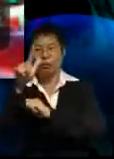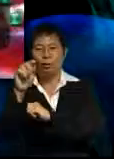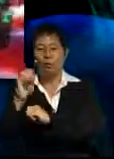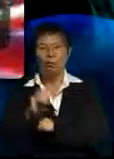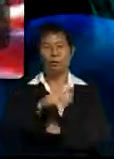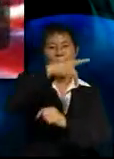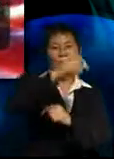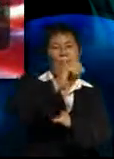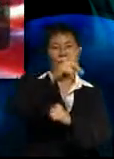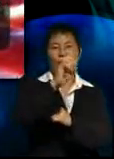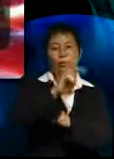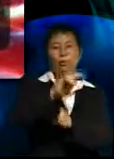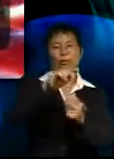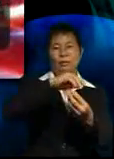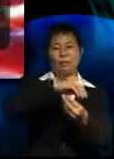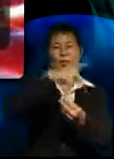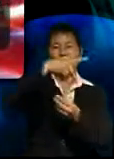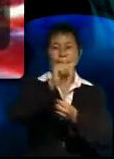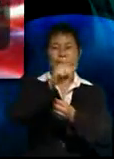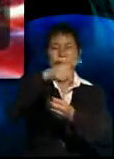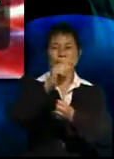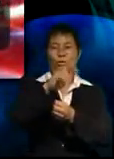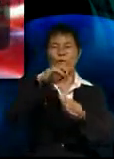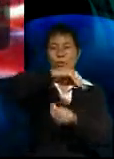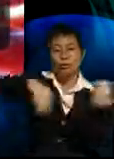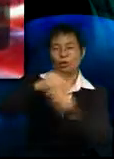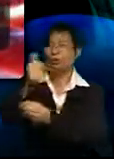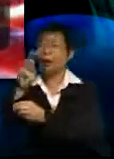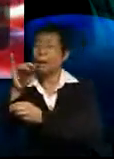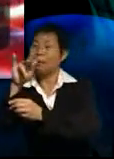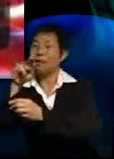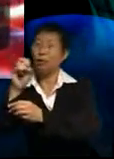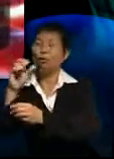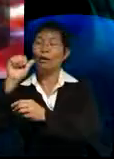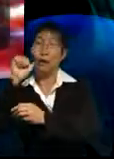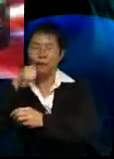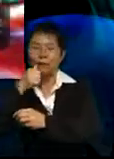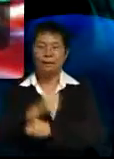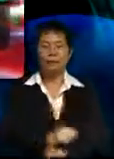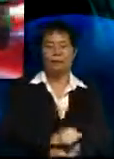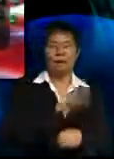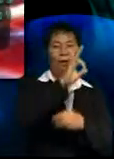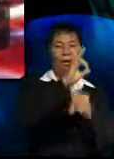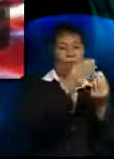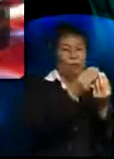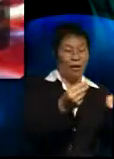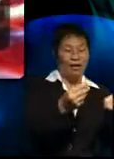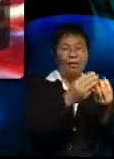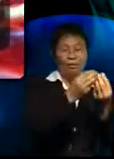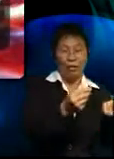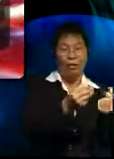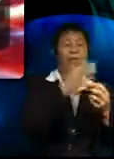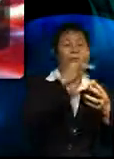protease digests peptones into amino acids. The enzyme lipase digests